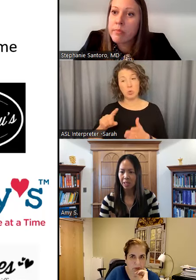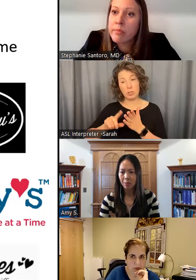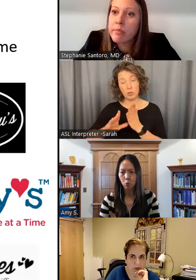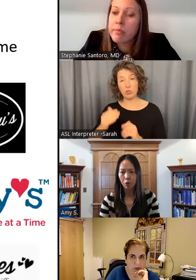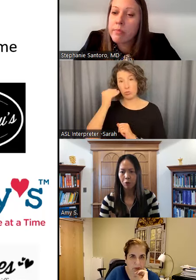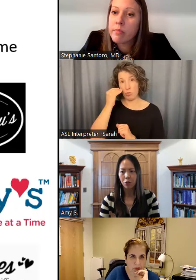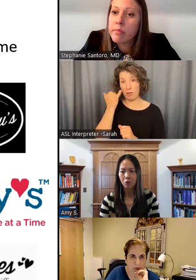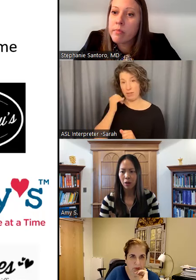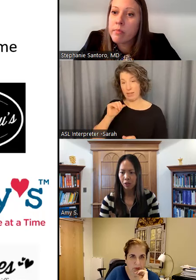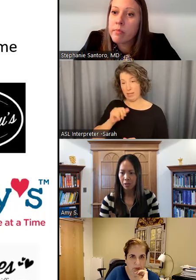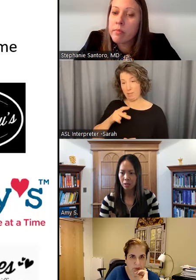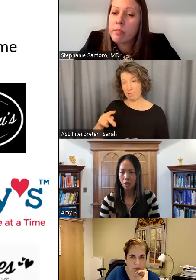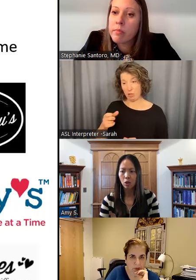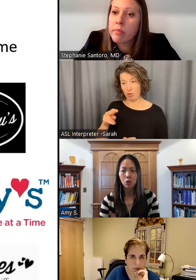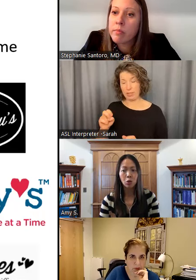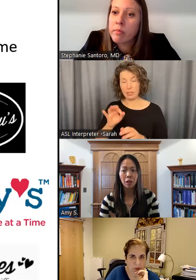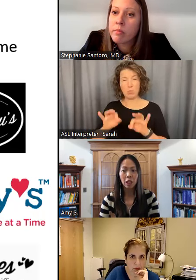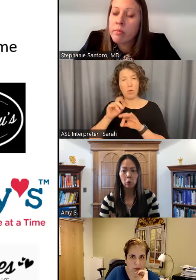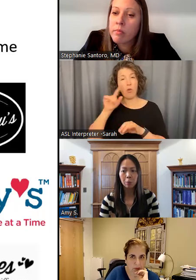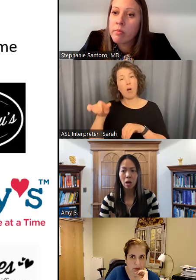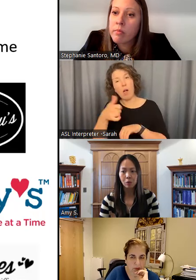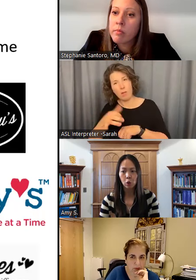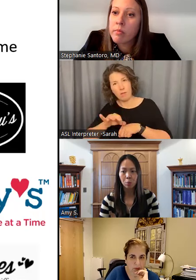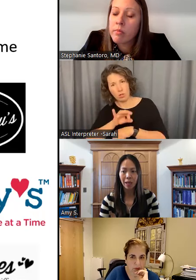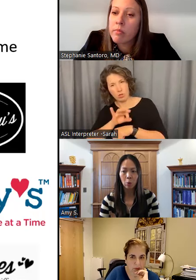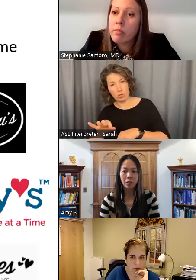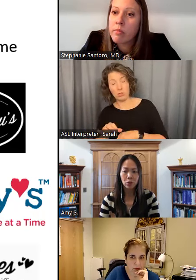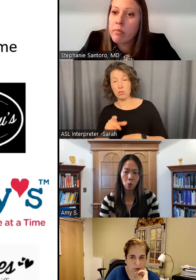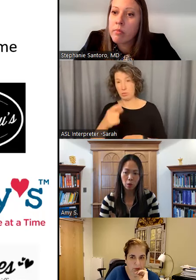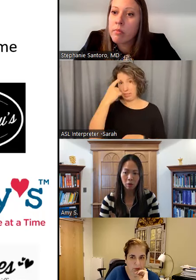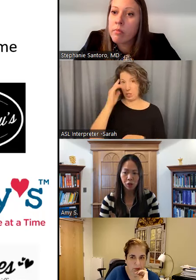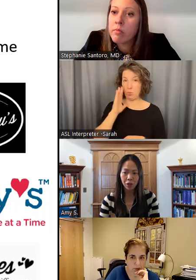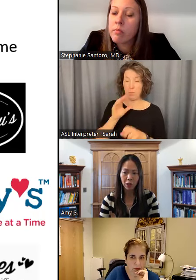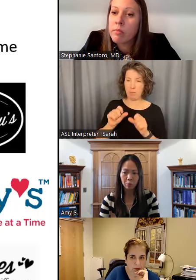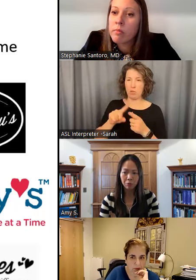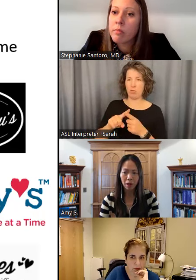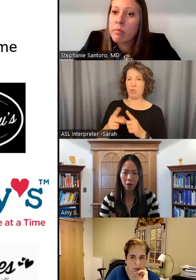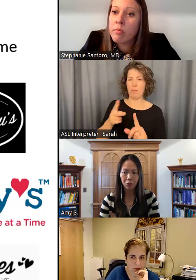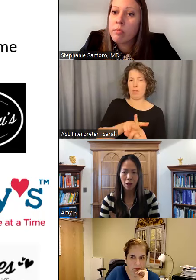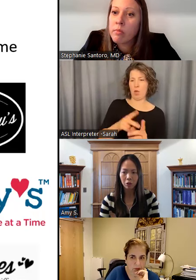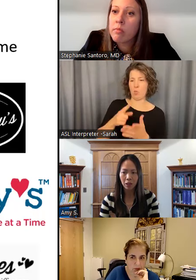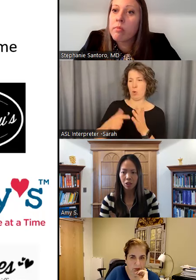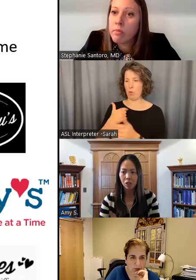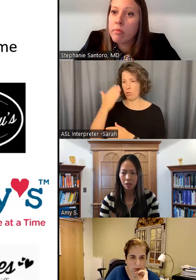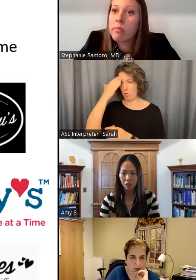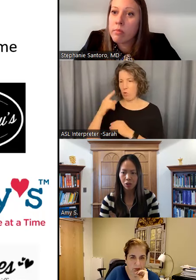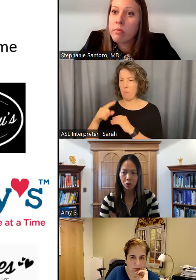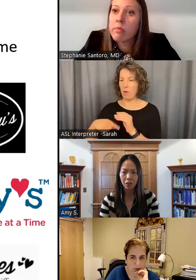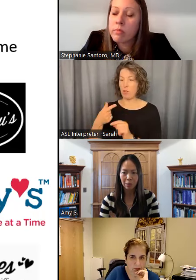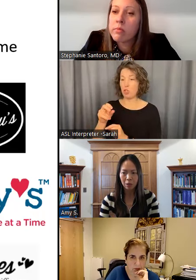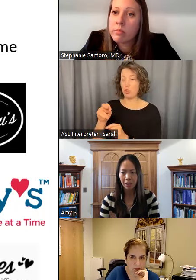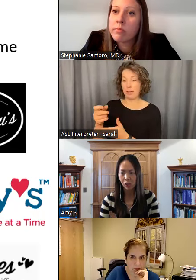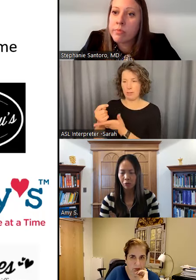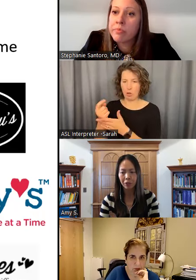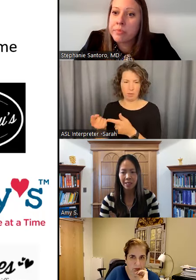APP gene is important for other functions? Do you think it would be possible to apply what is known about gene therapy for other health conditions to